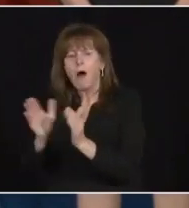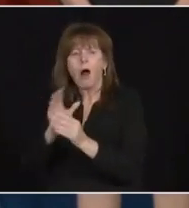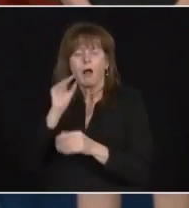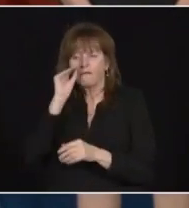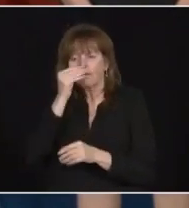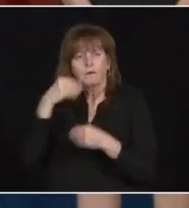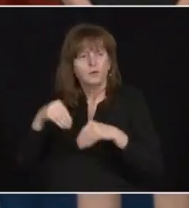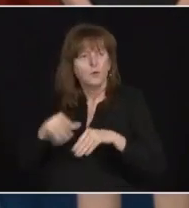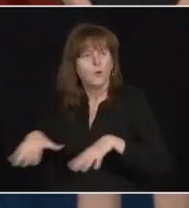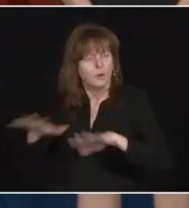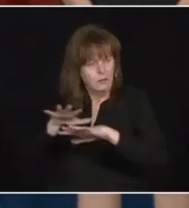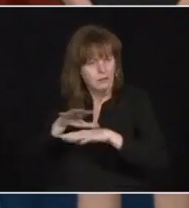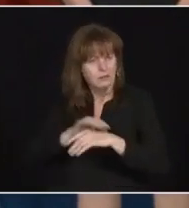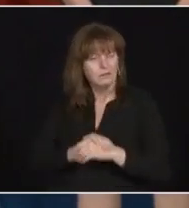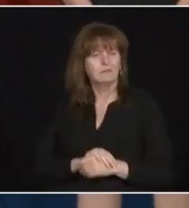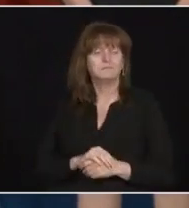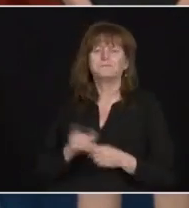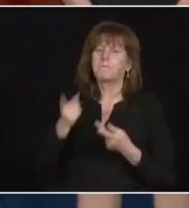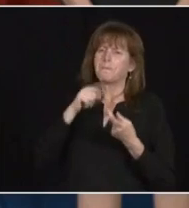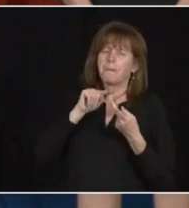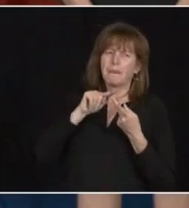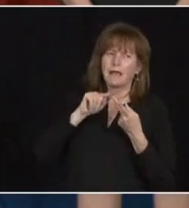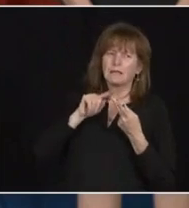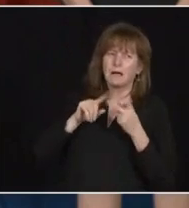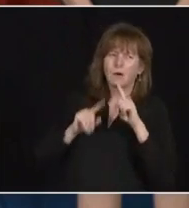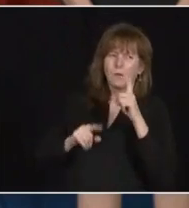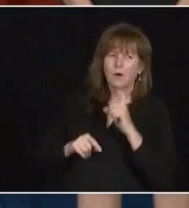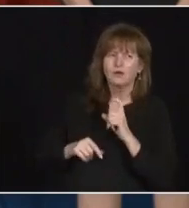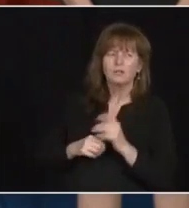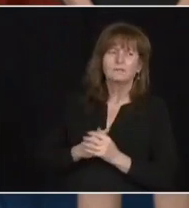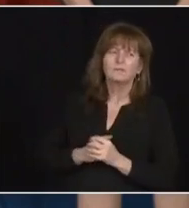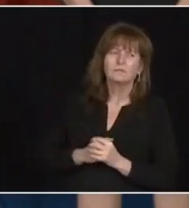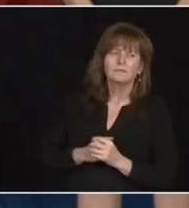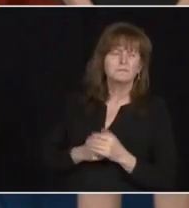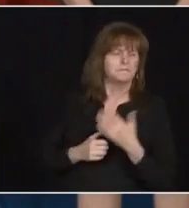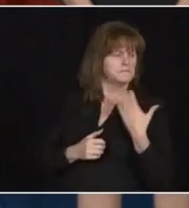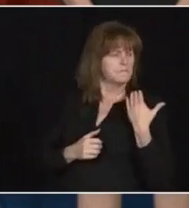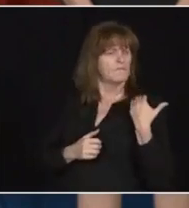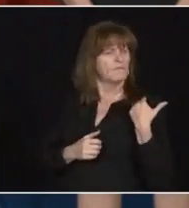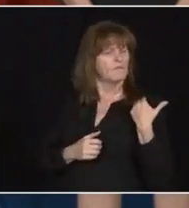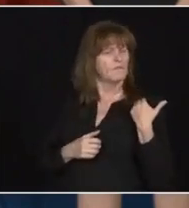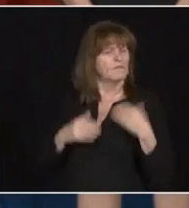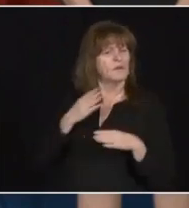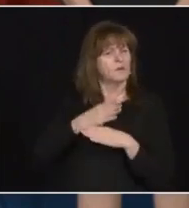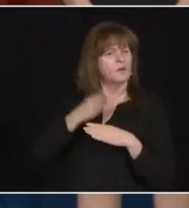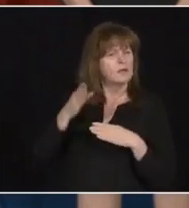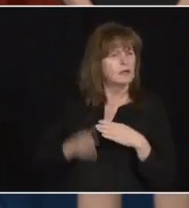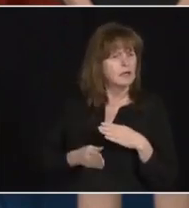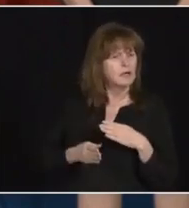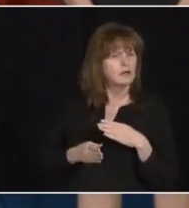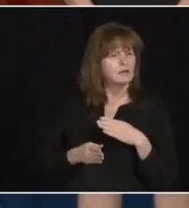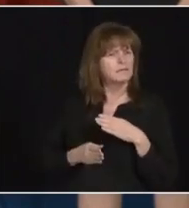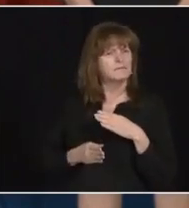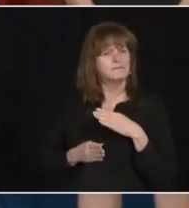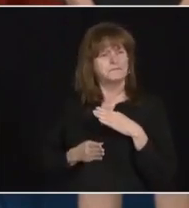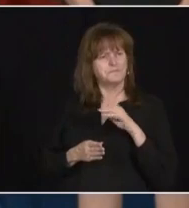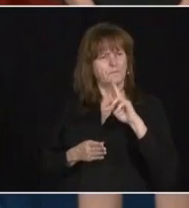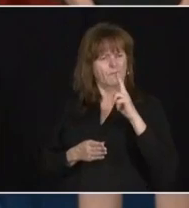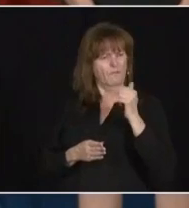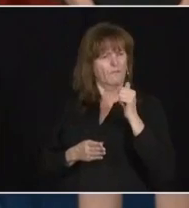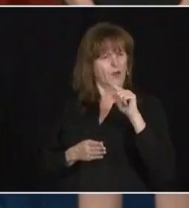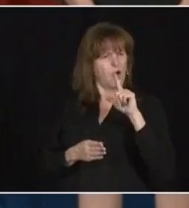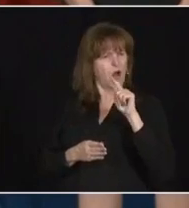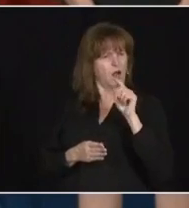next question is, on the weekend, we did a story down in Haldeman, Norfolk, about people not